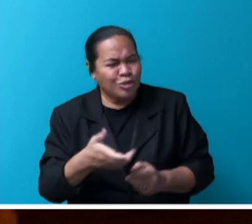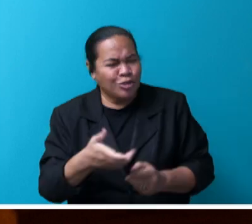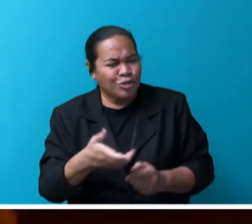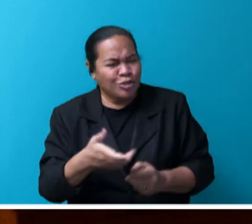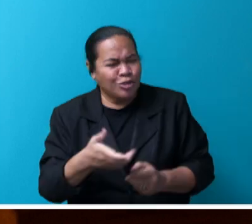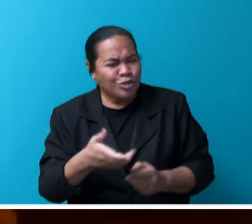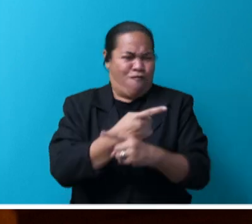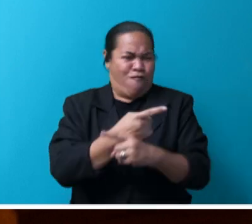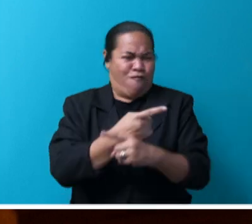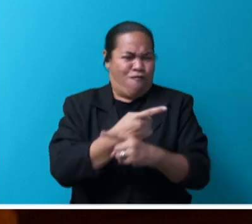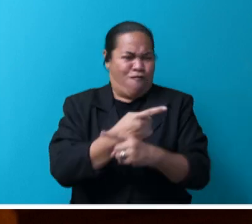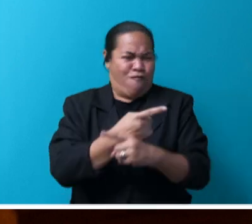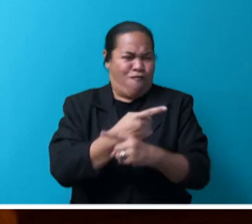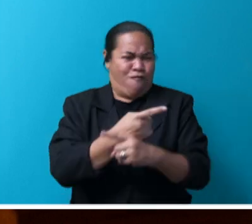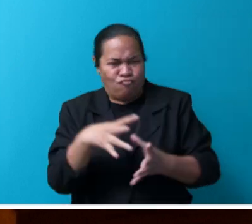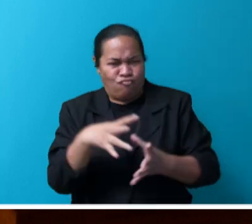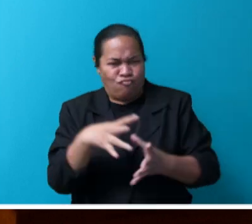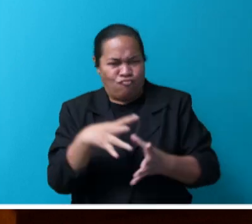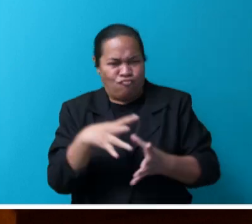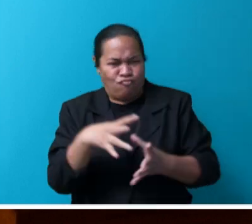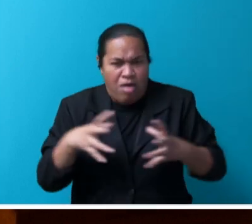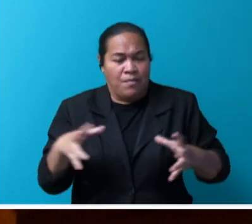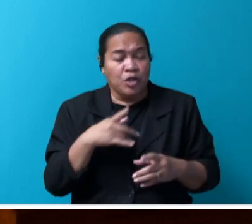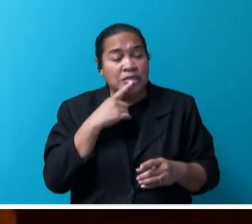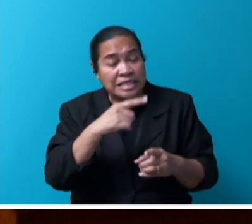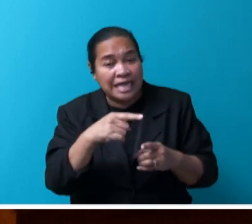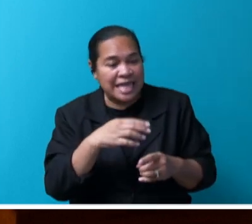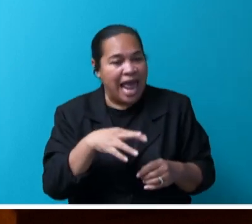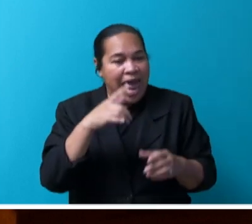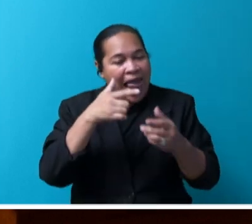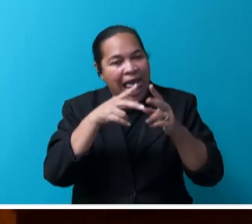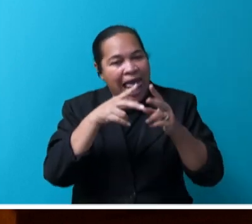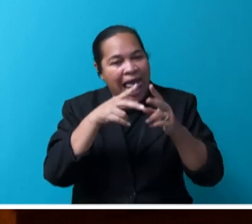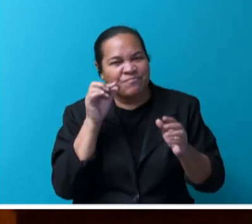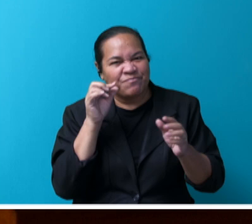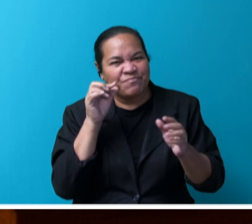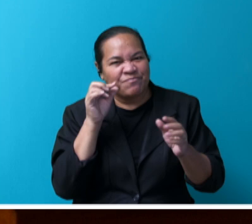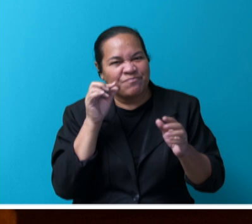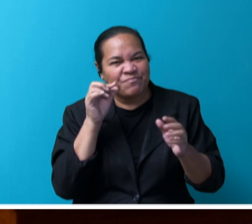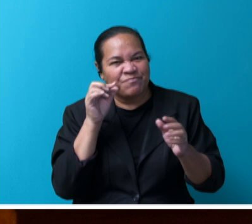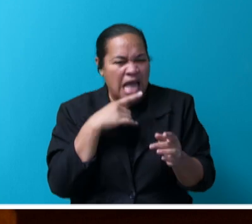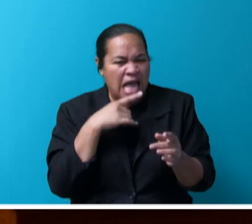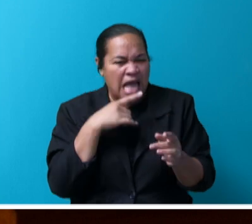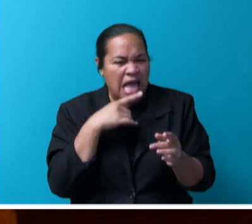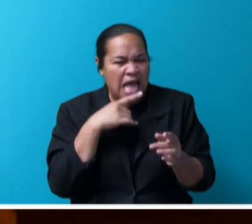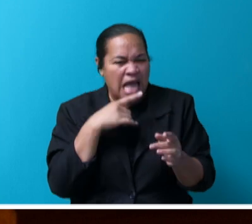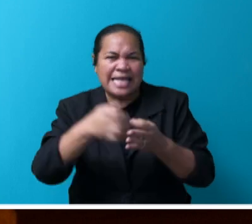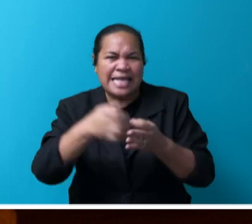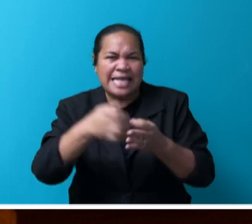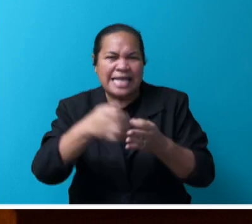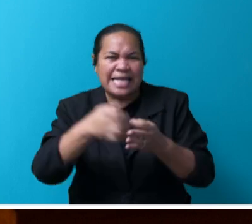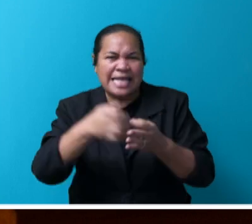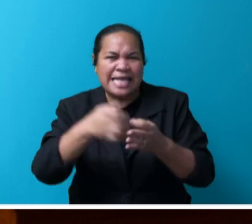clearly demonstrate that the coalition government don't just talk the talk. They are walking it and moving